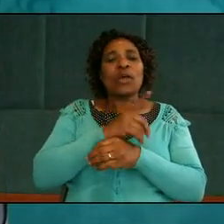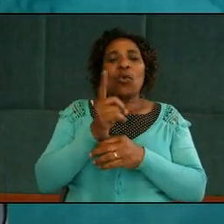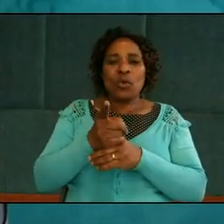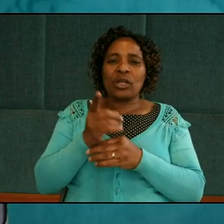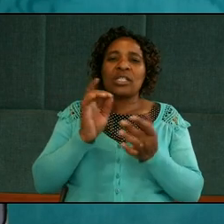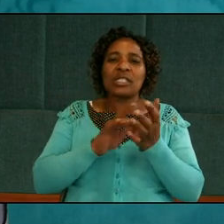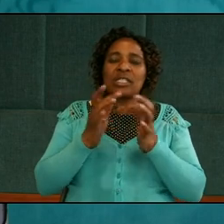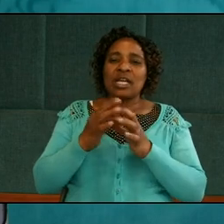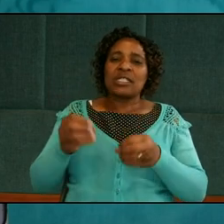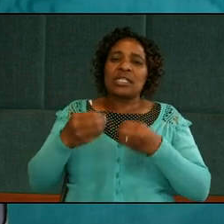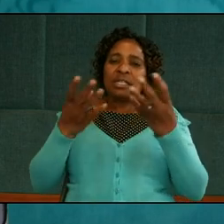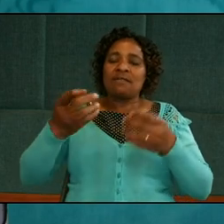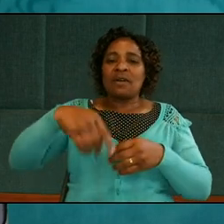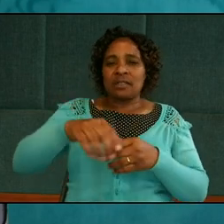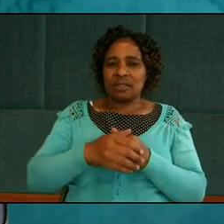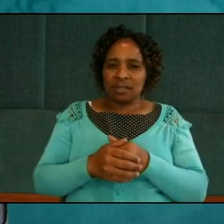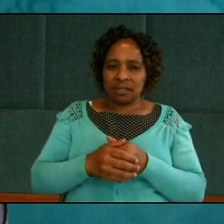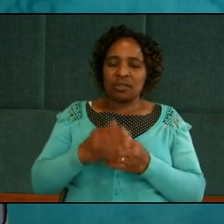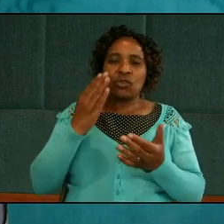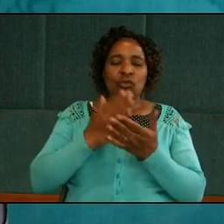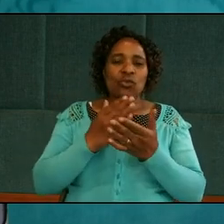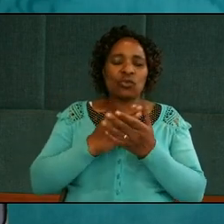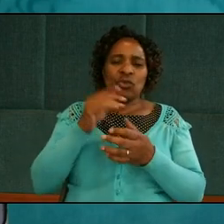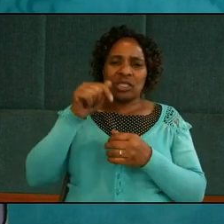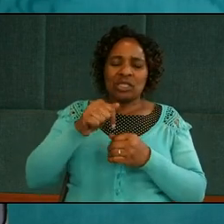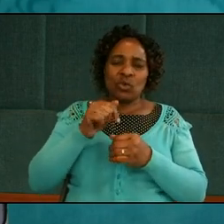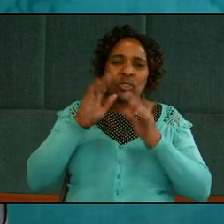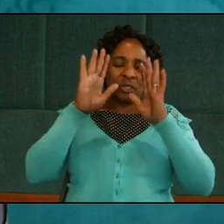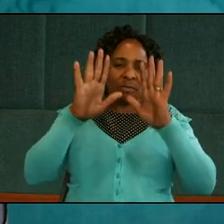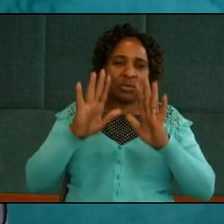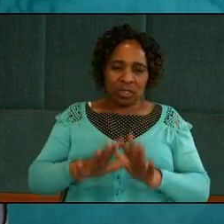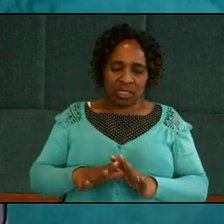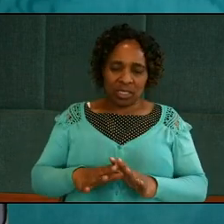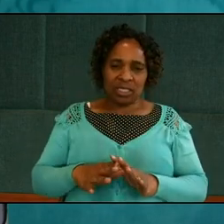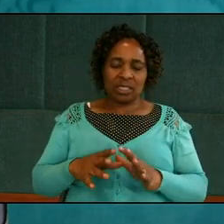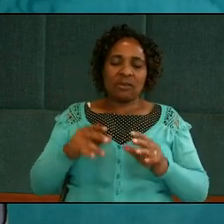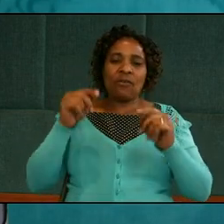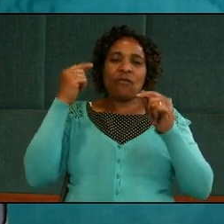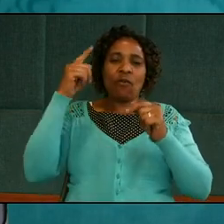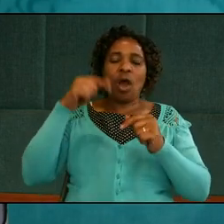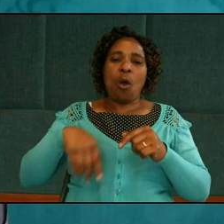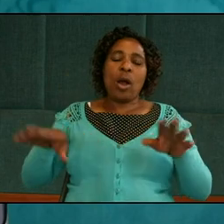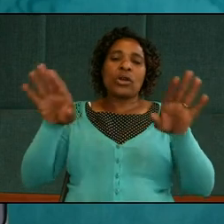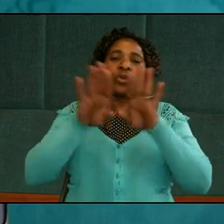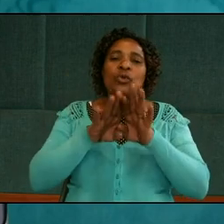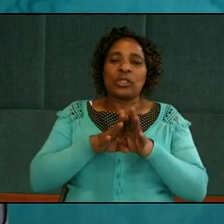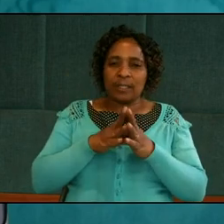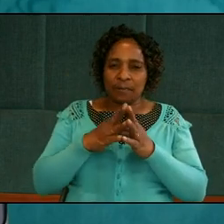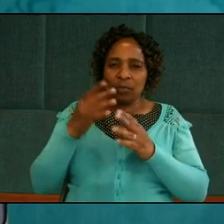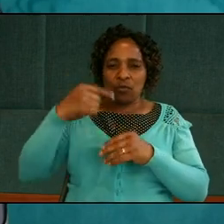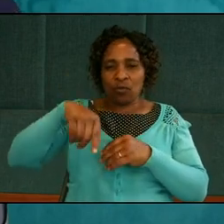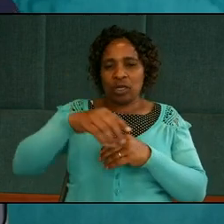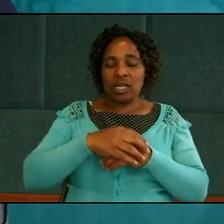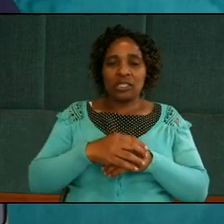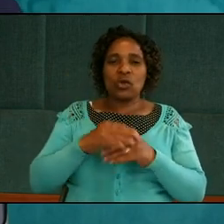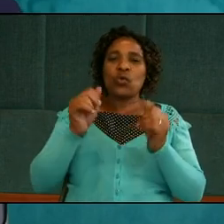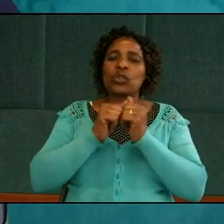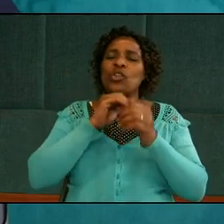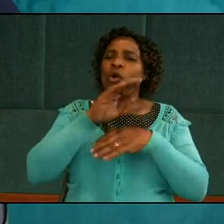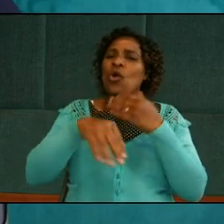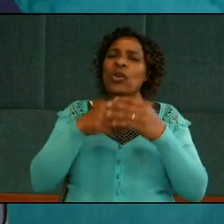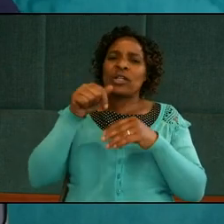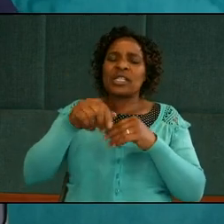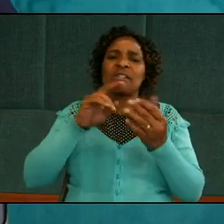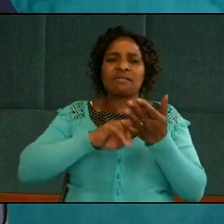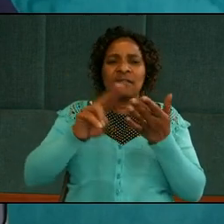Jesus gave us. So I thought that that really was important as a punchline for us. So with all these